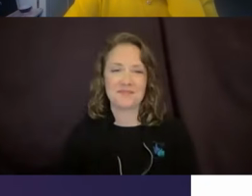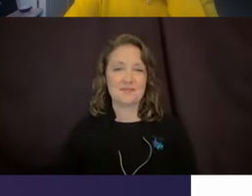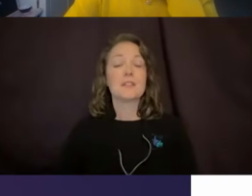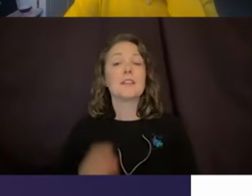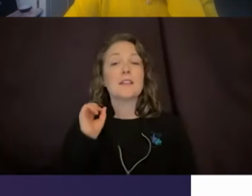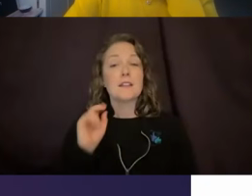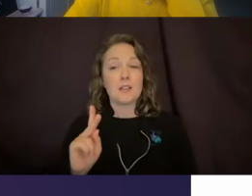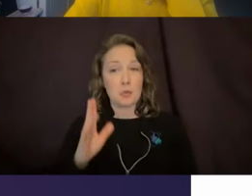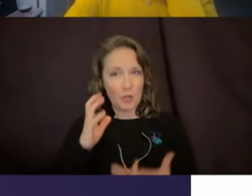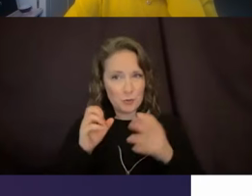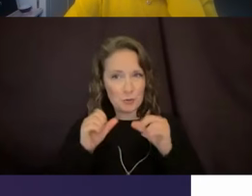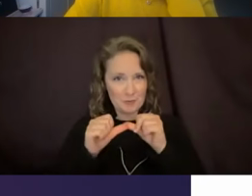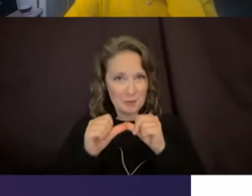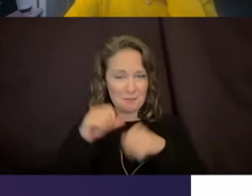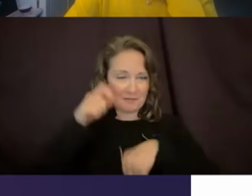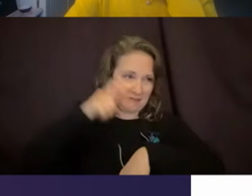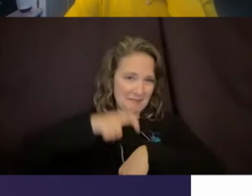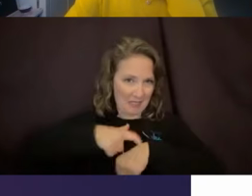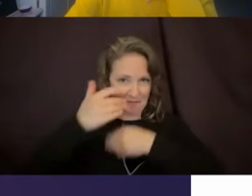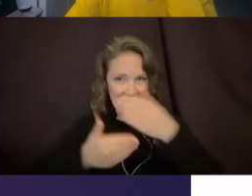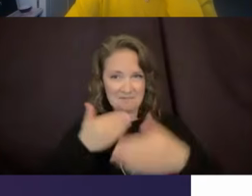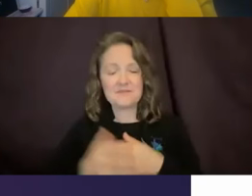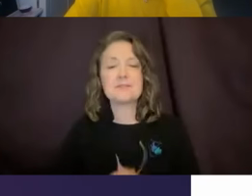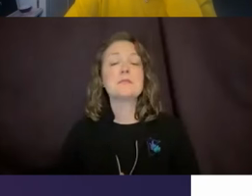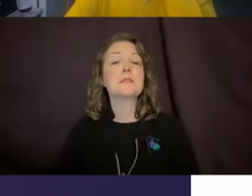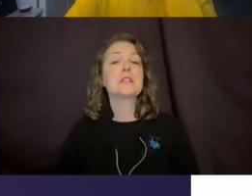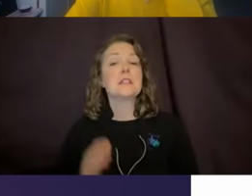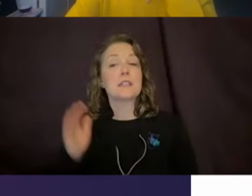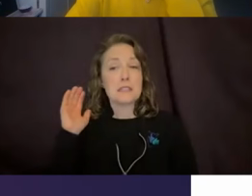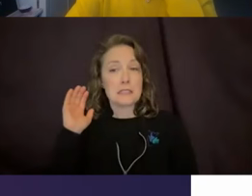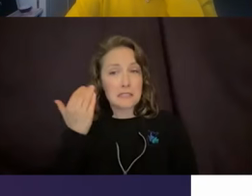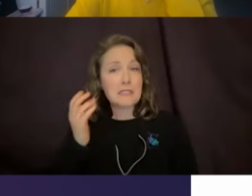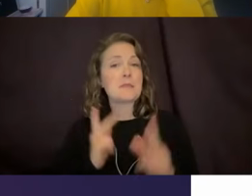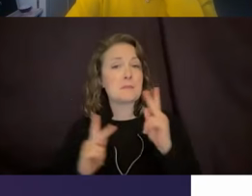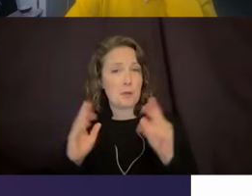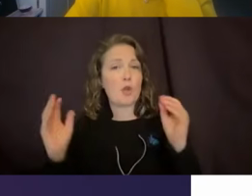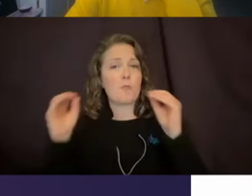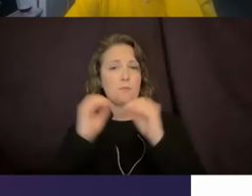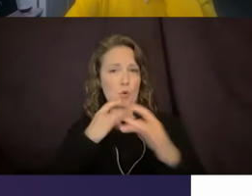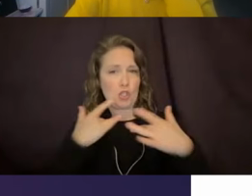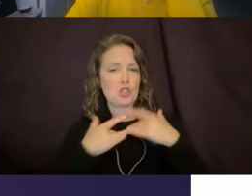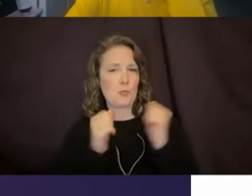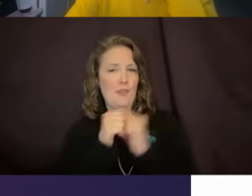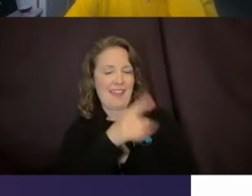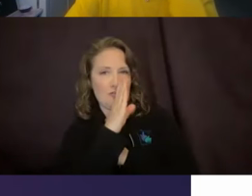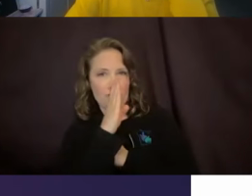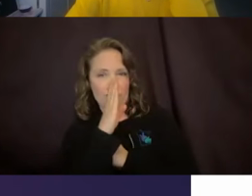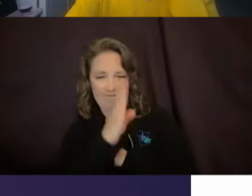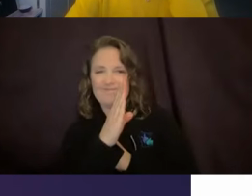But to keep us on time, it seems like a lot of people are mostly concerned with that direct experience of